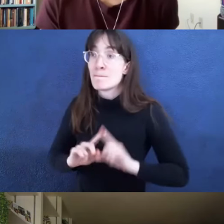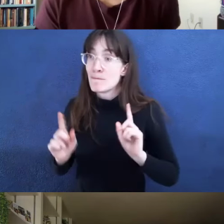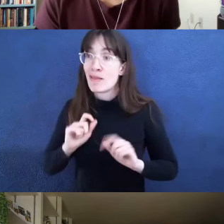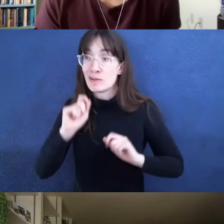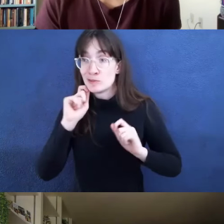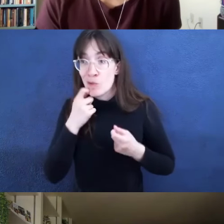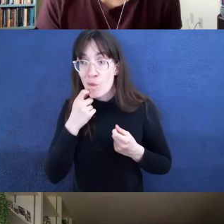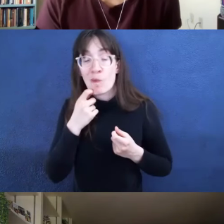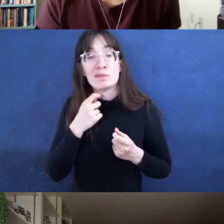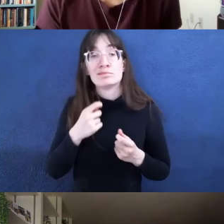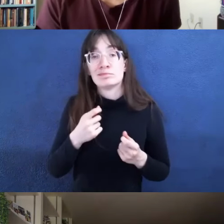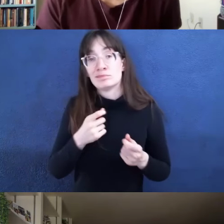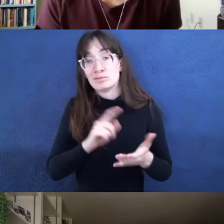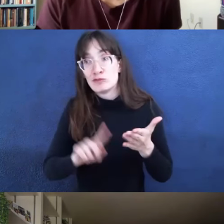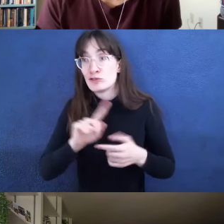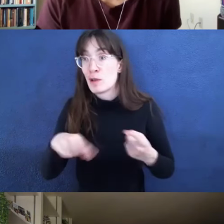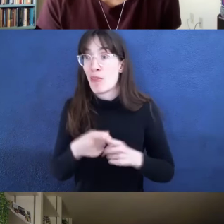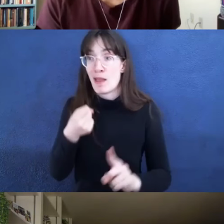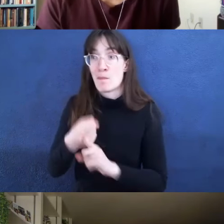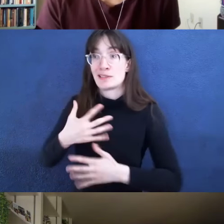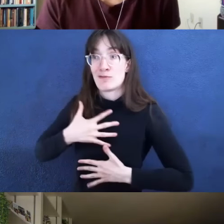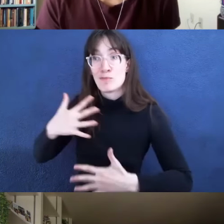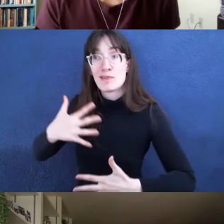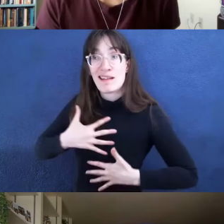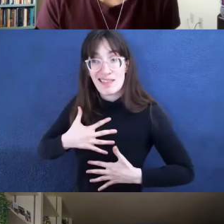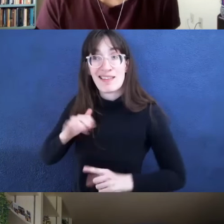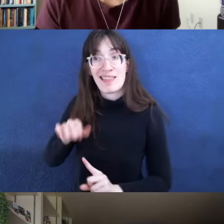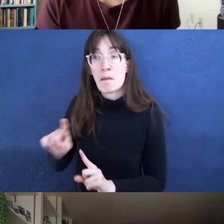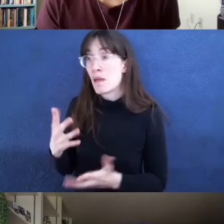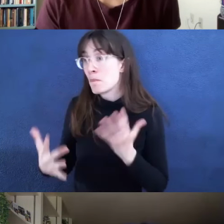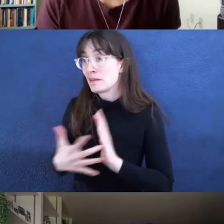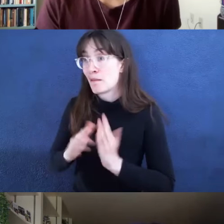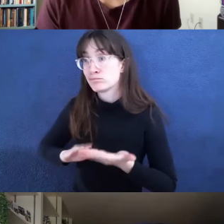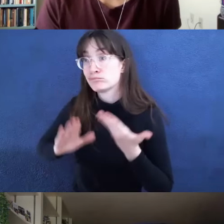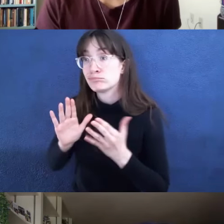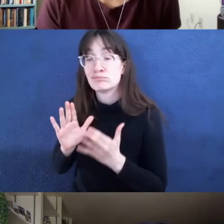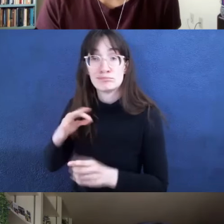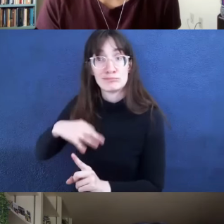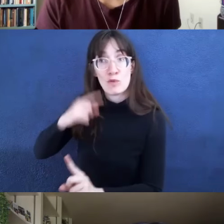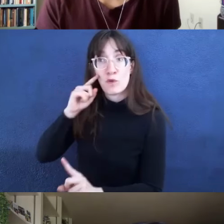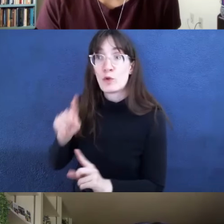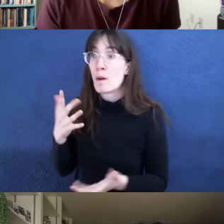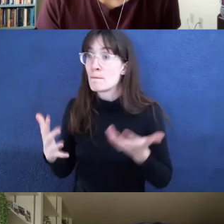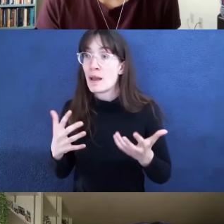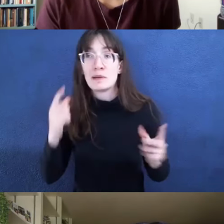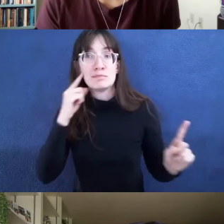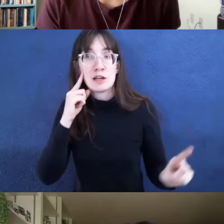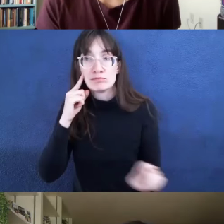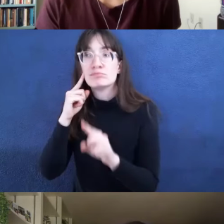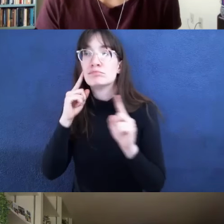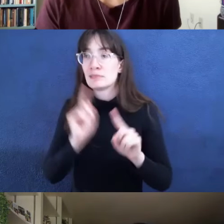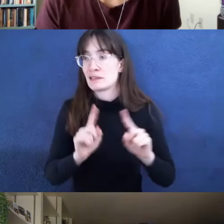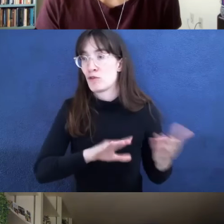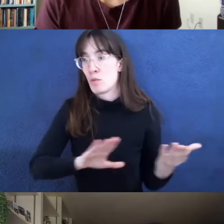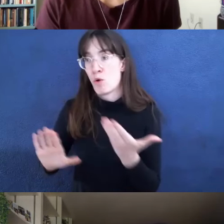and different breathing exercises. So that might be a technique that's useful for you, or maybe you hear of that in other contexts.